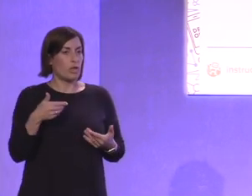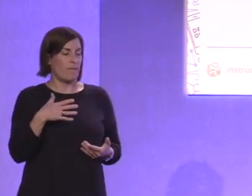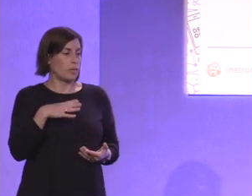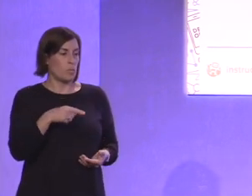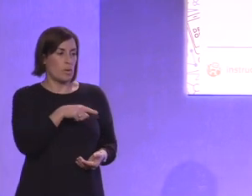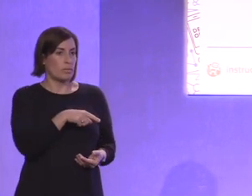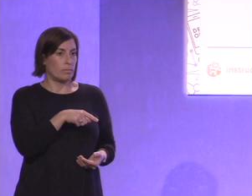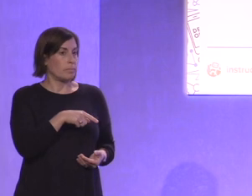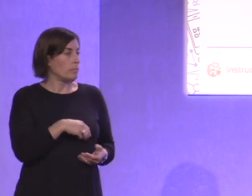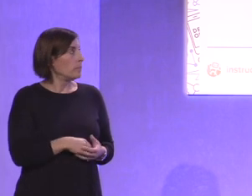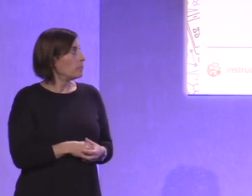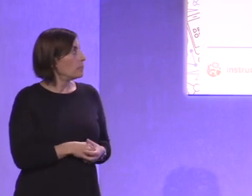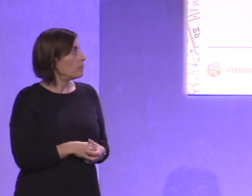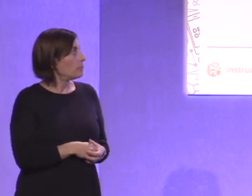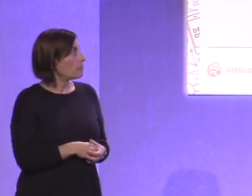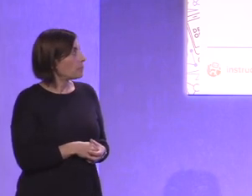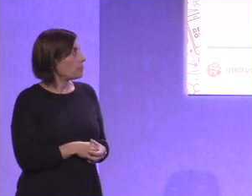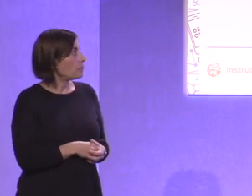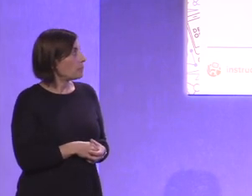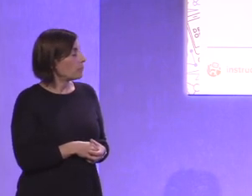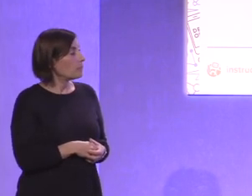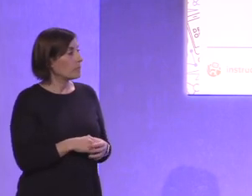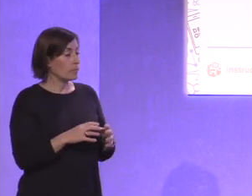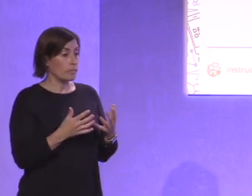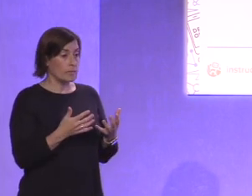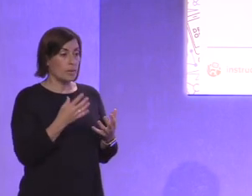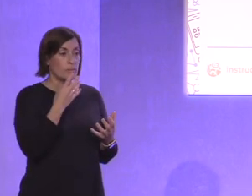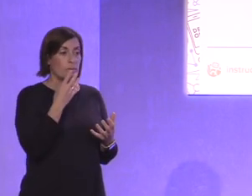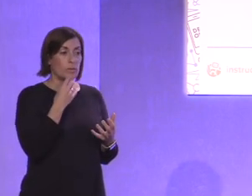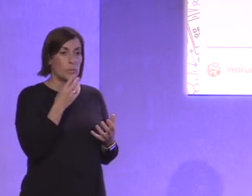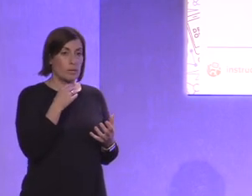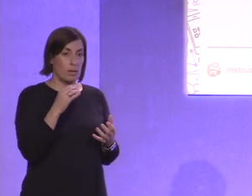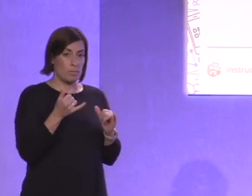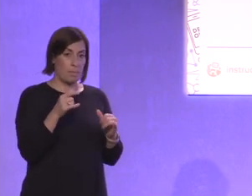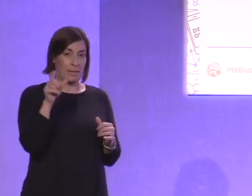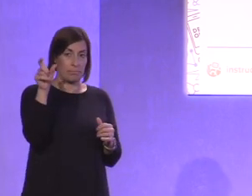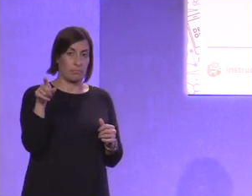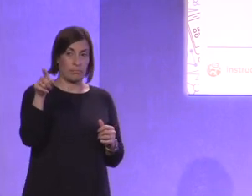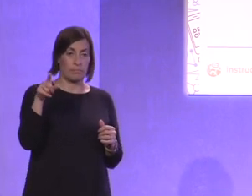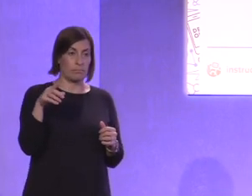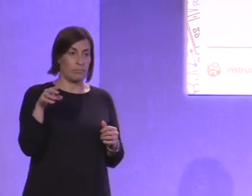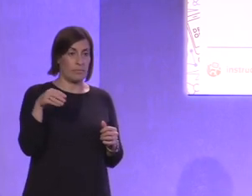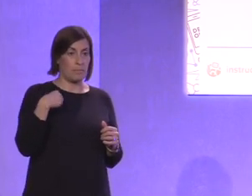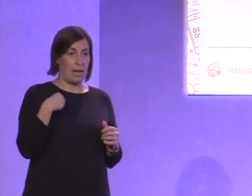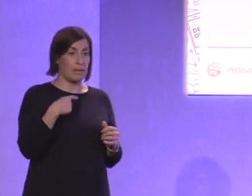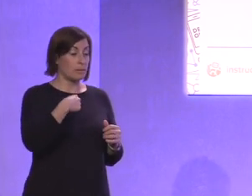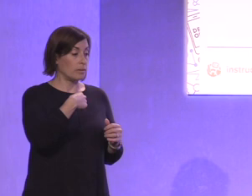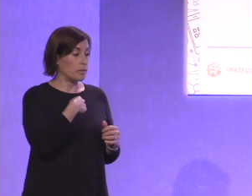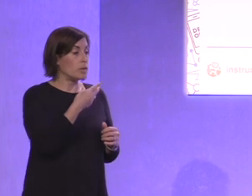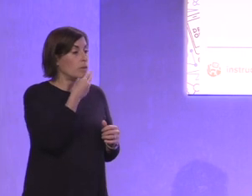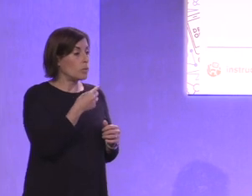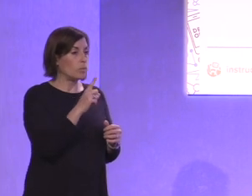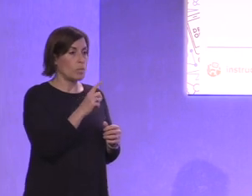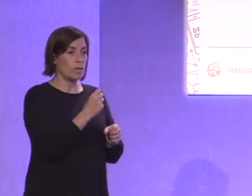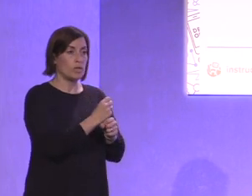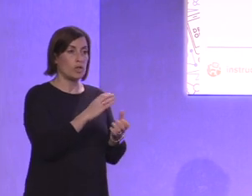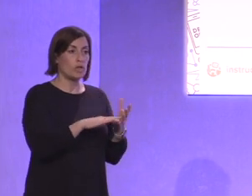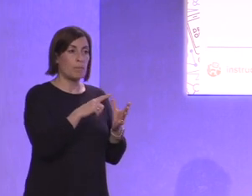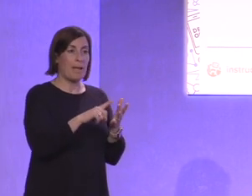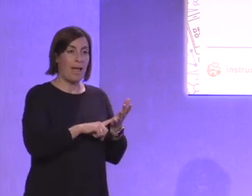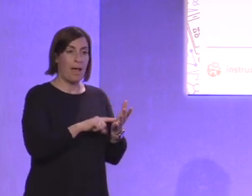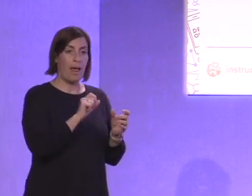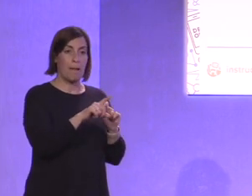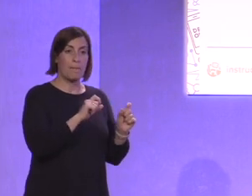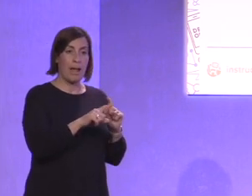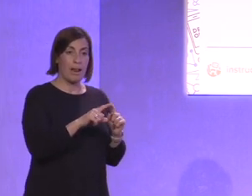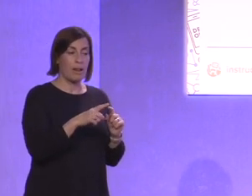An interesting observation, a bit of an aside, is your user might not be a paying user. I use Gmail. I don't pay for Gmail, but I needed to have a